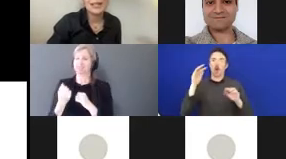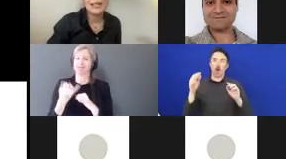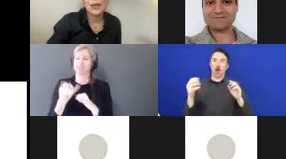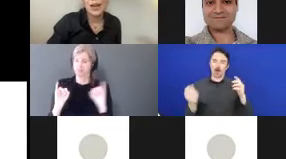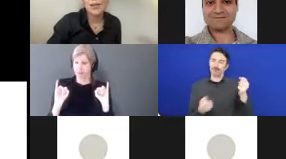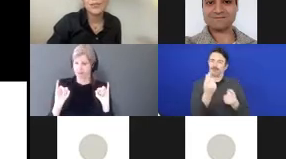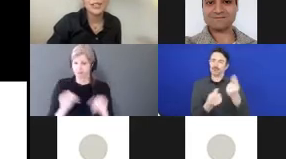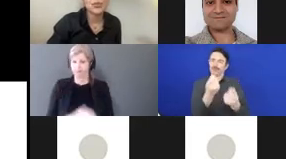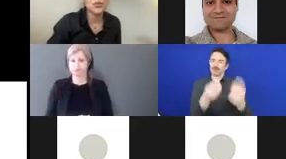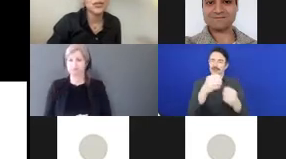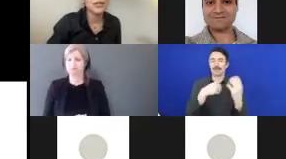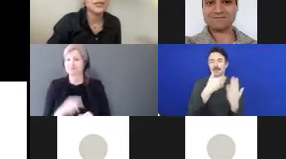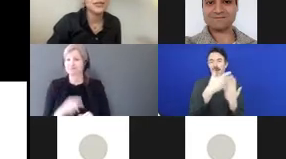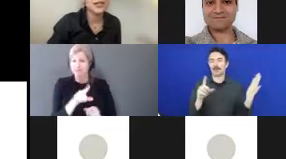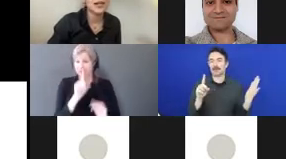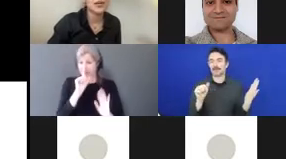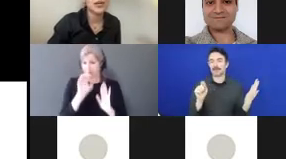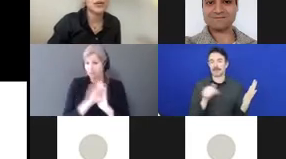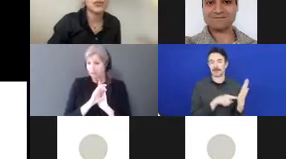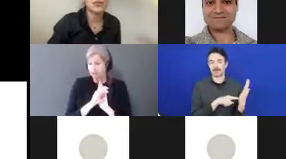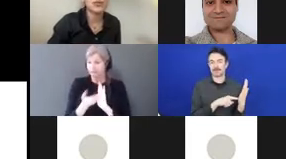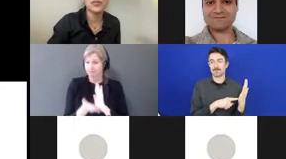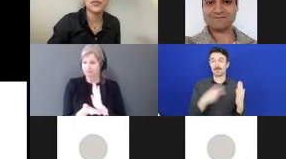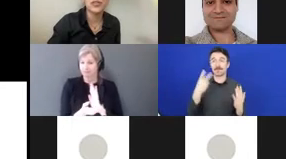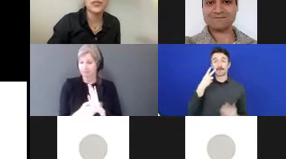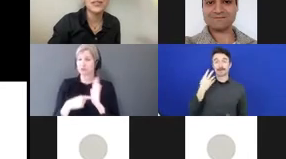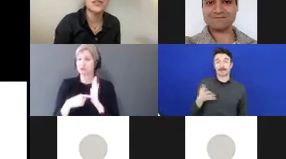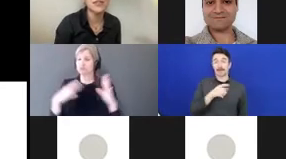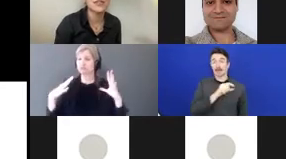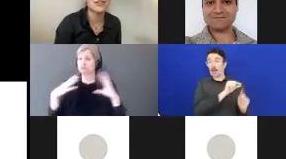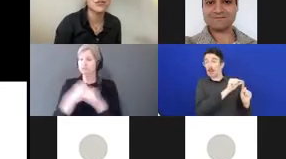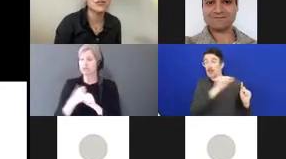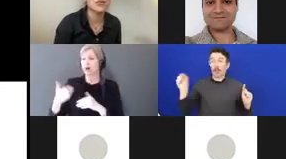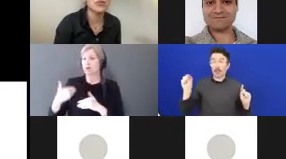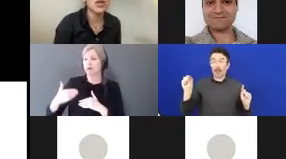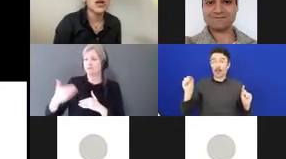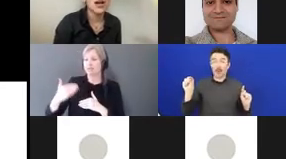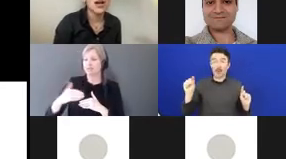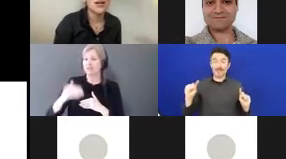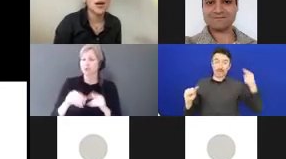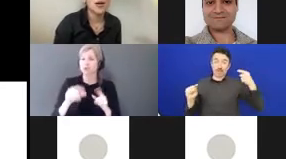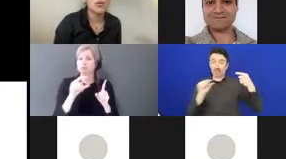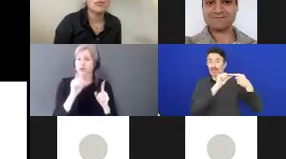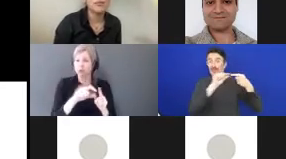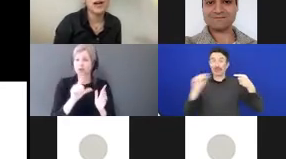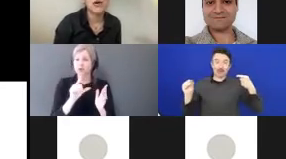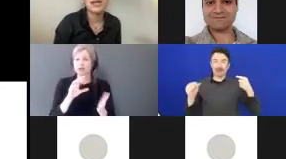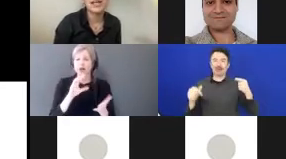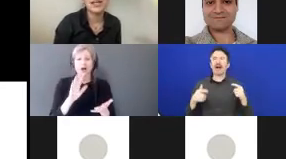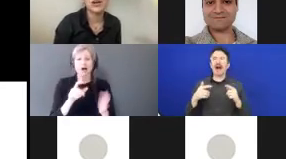This graph that I'm showing gives a quick overview of the frequency of this article. So how